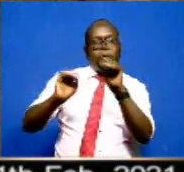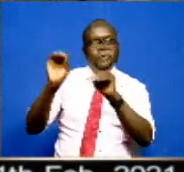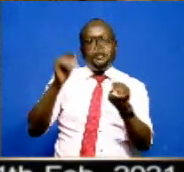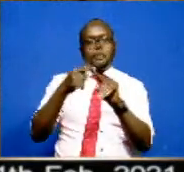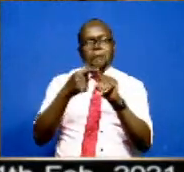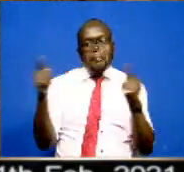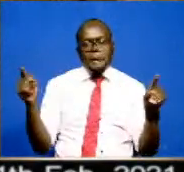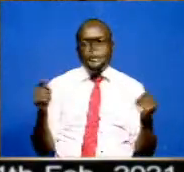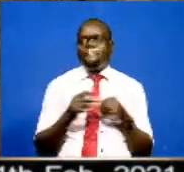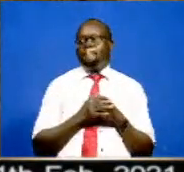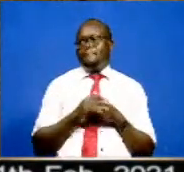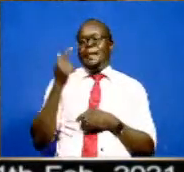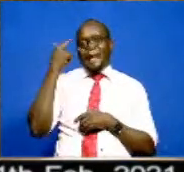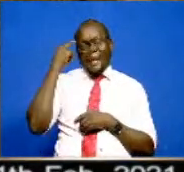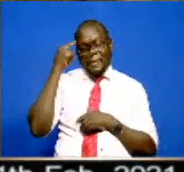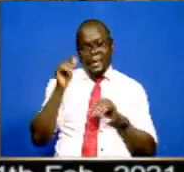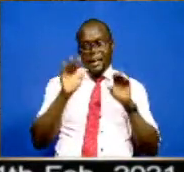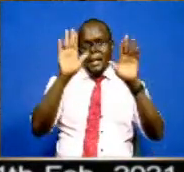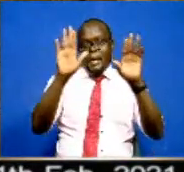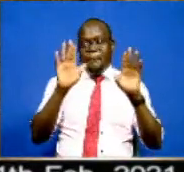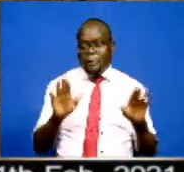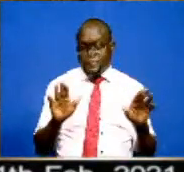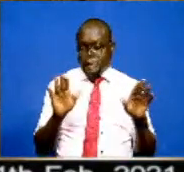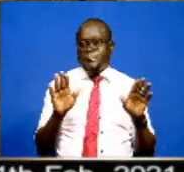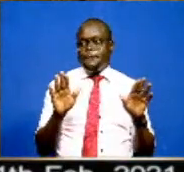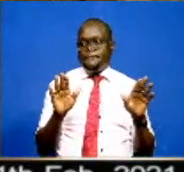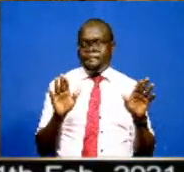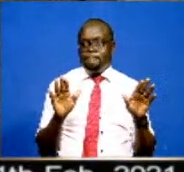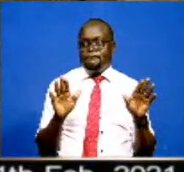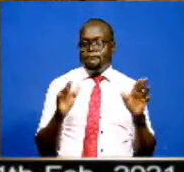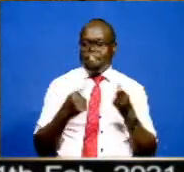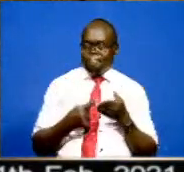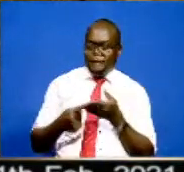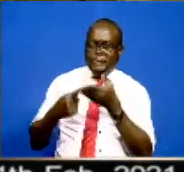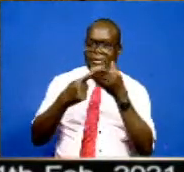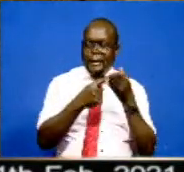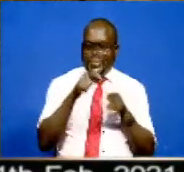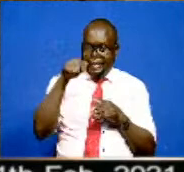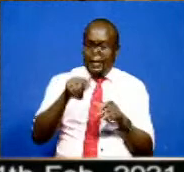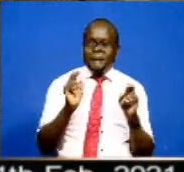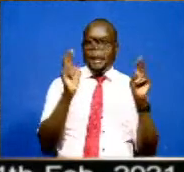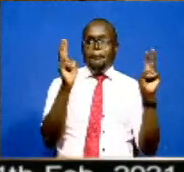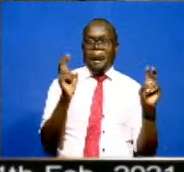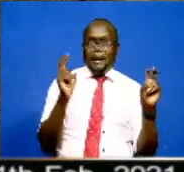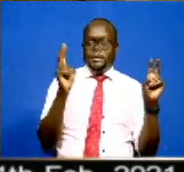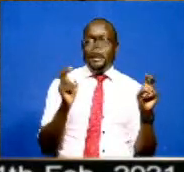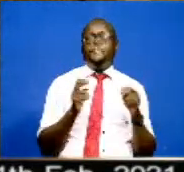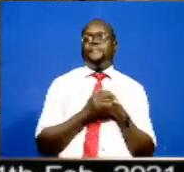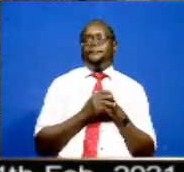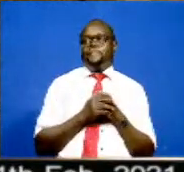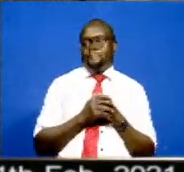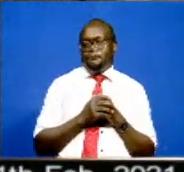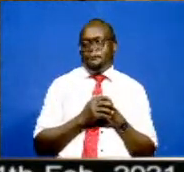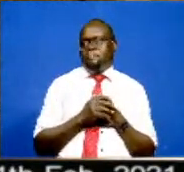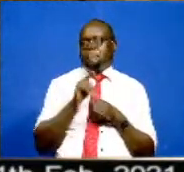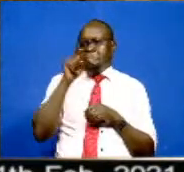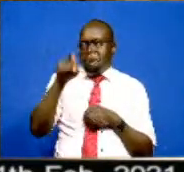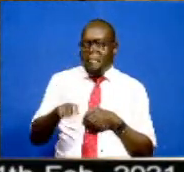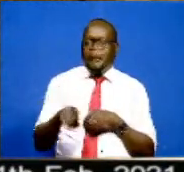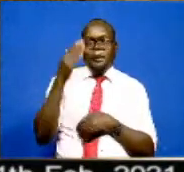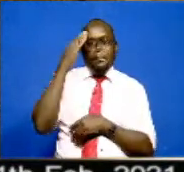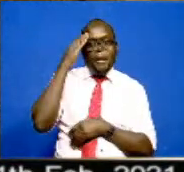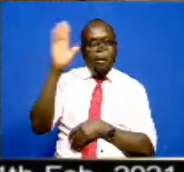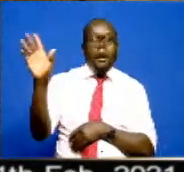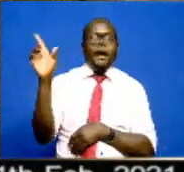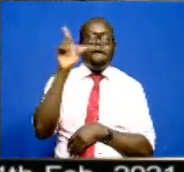I think it's important, even as we discuss this matter, we take the following into